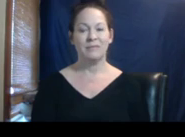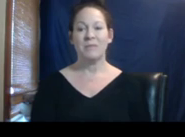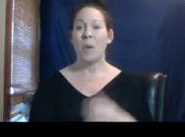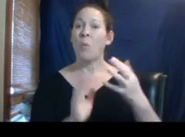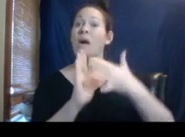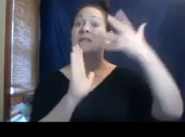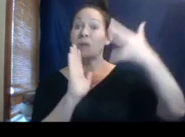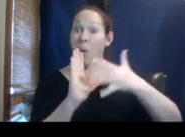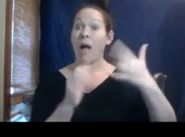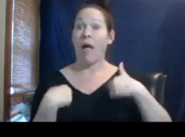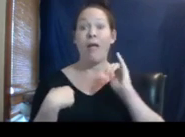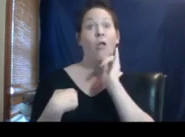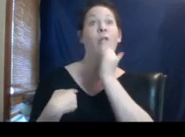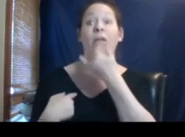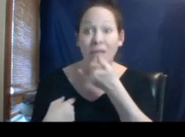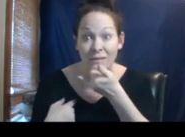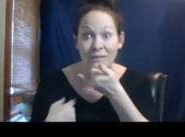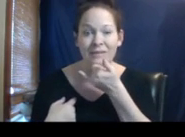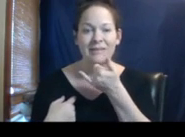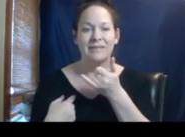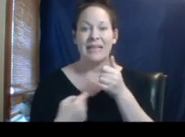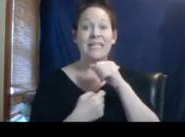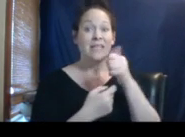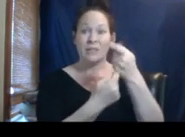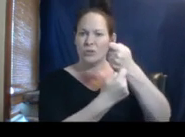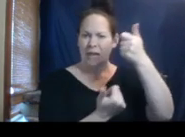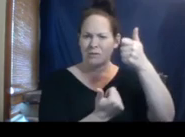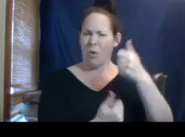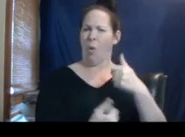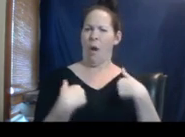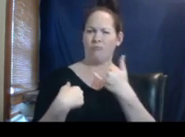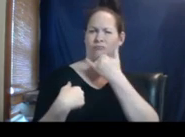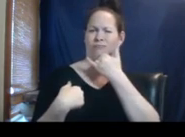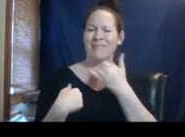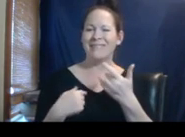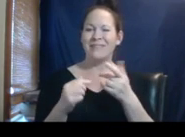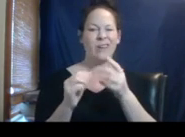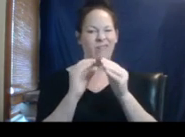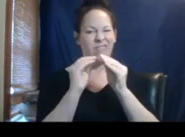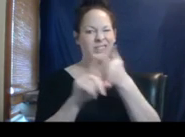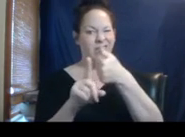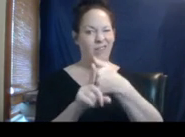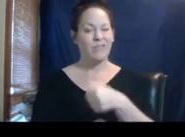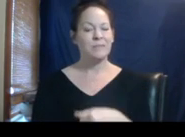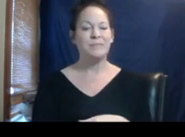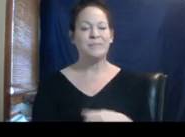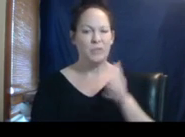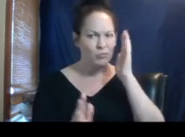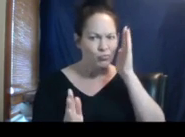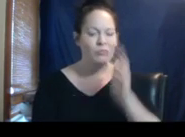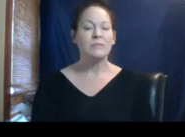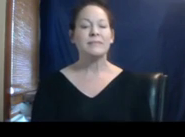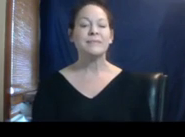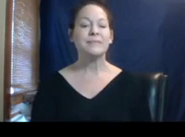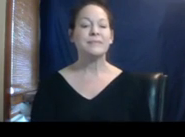wrong. And the leading term hasn't canceled, and I've used it as a check. So there are places where you can make mistakes. And so